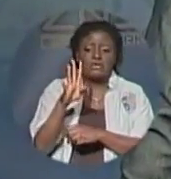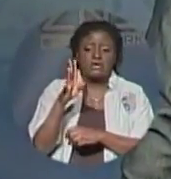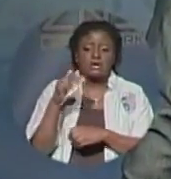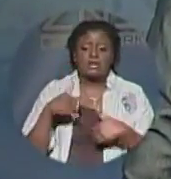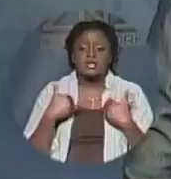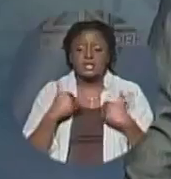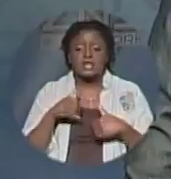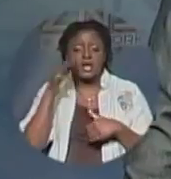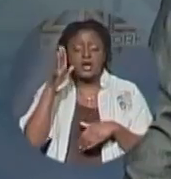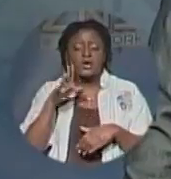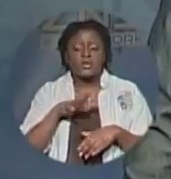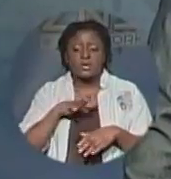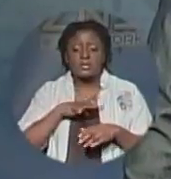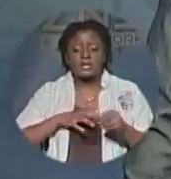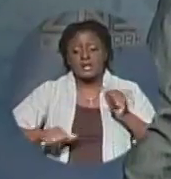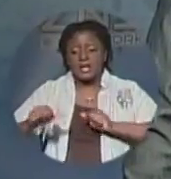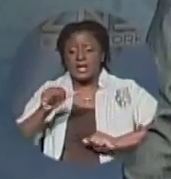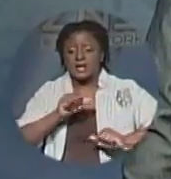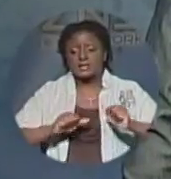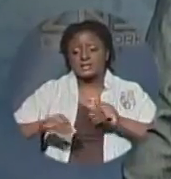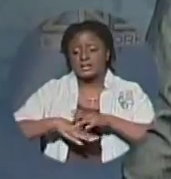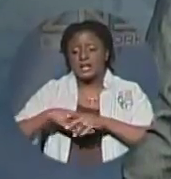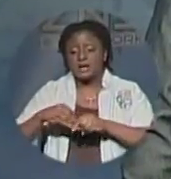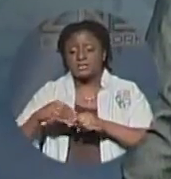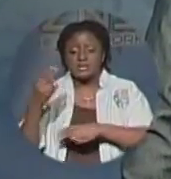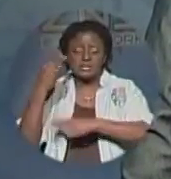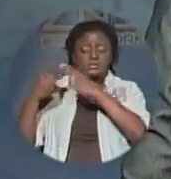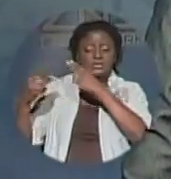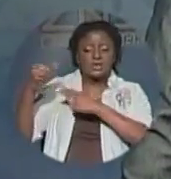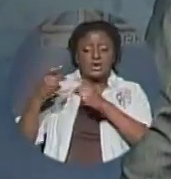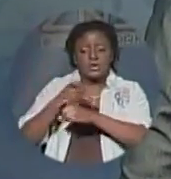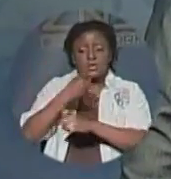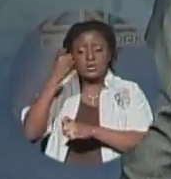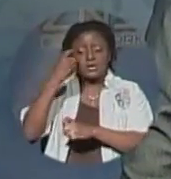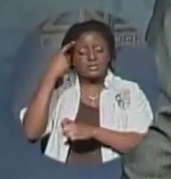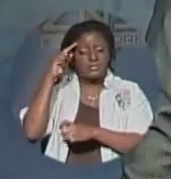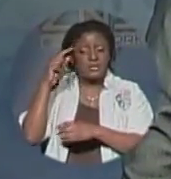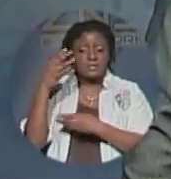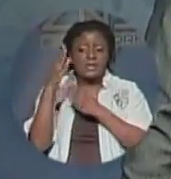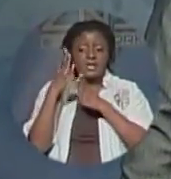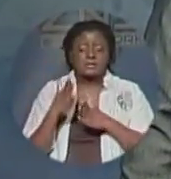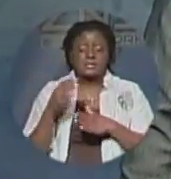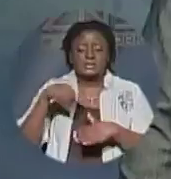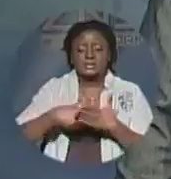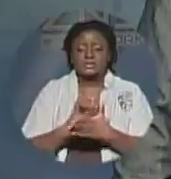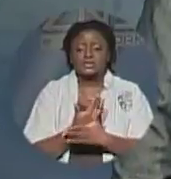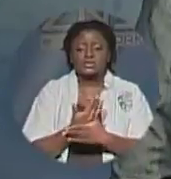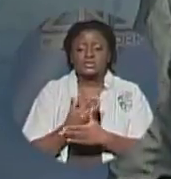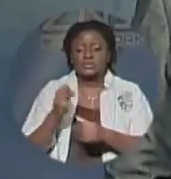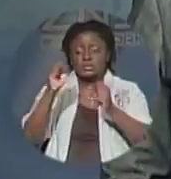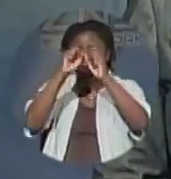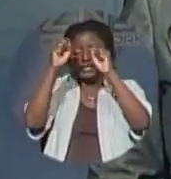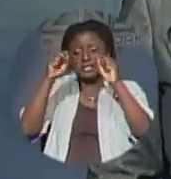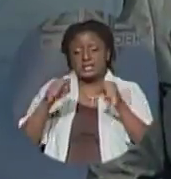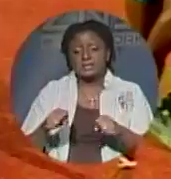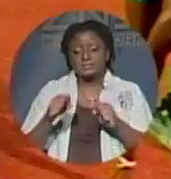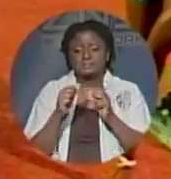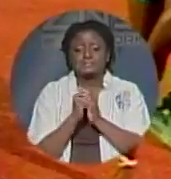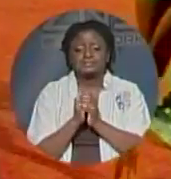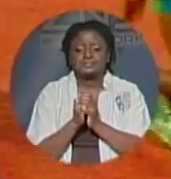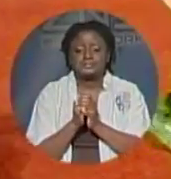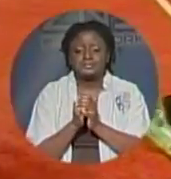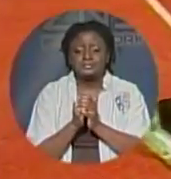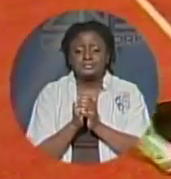Cox stood in as they reenacted the historic win for Bahamians in the new Thomas A. Robinson Stadium. Here's a look at that race.